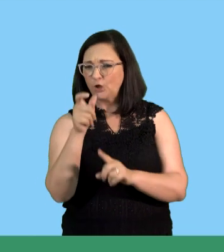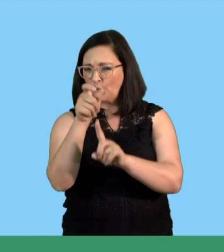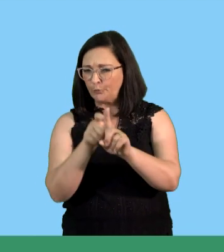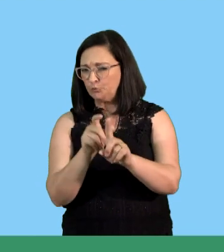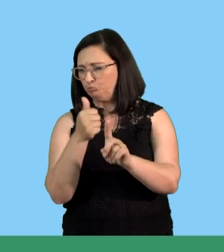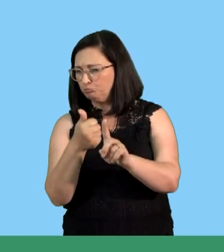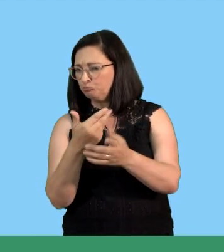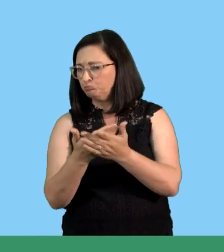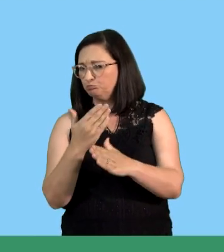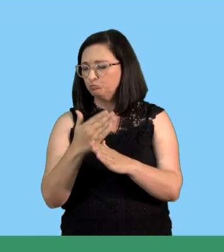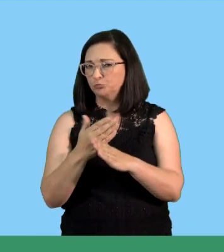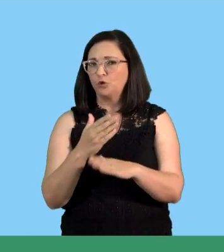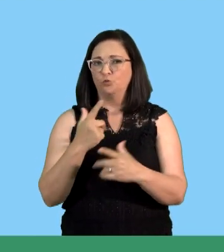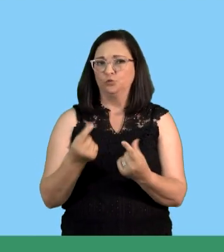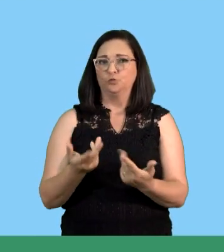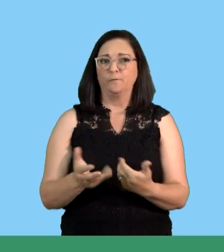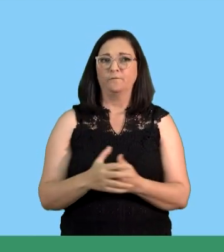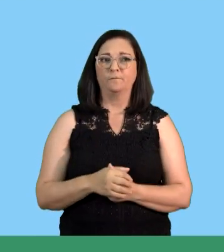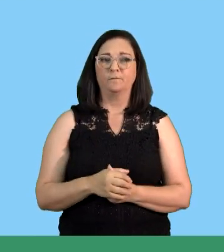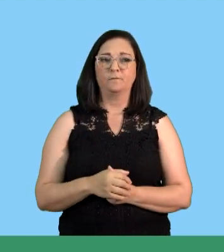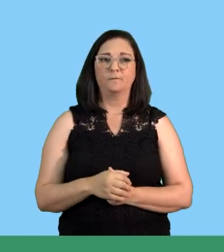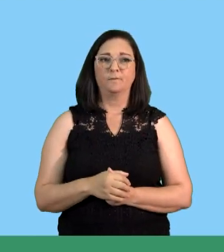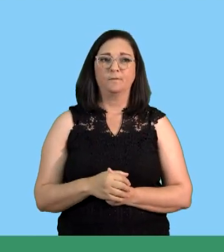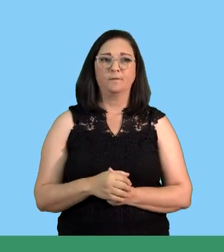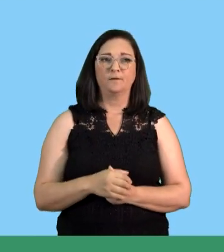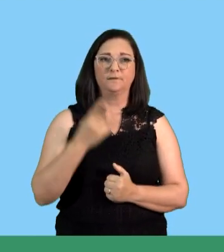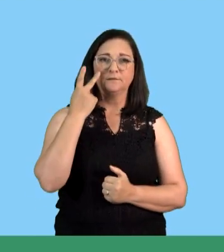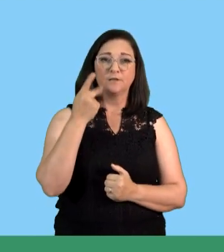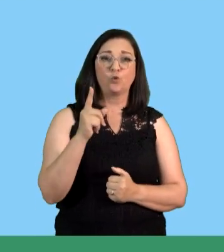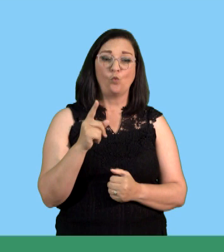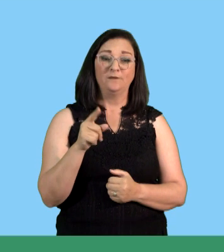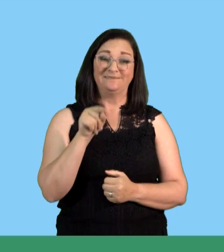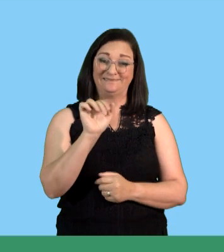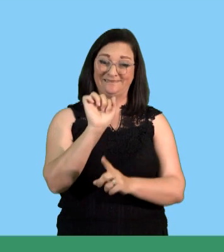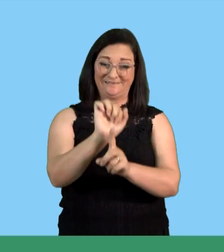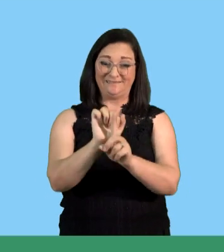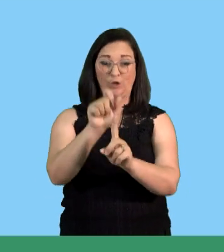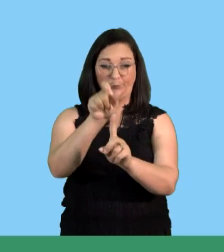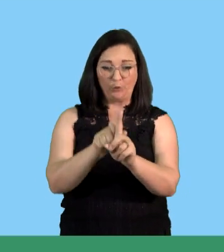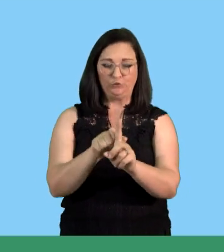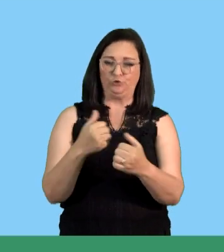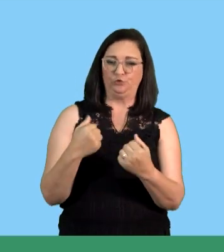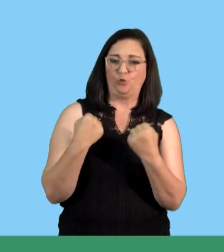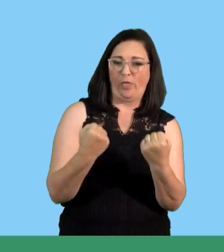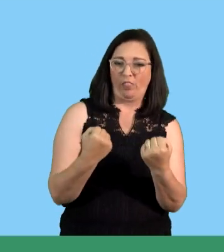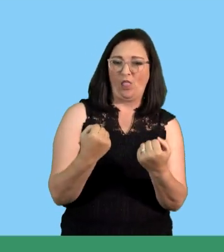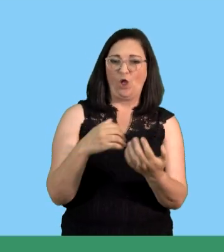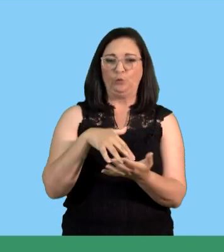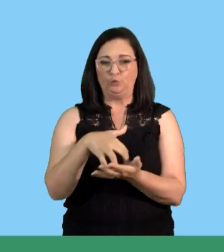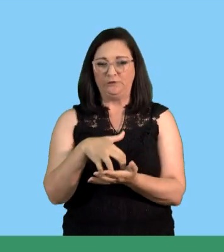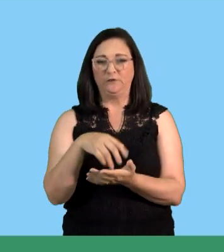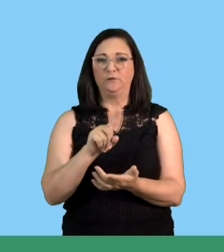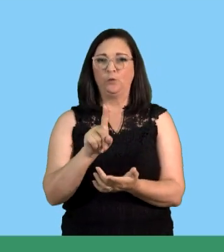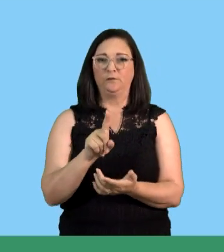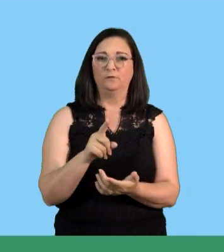candidate's suitability for the job. To obtain information about the strengths and weaknesses of each candidate. Like